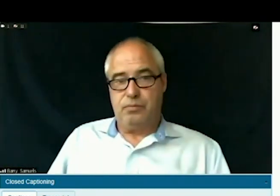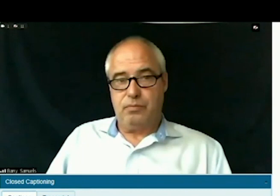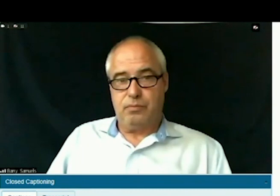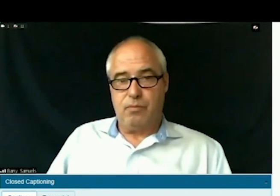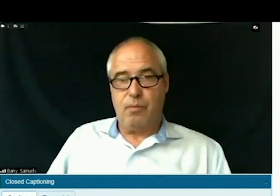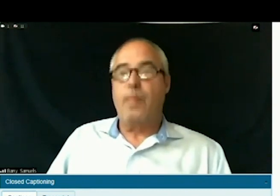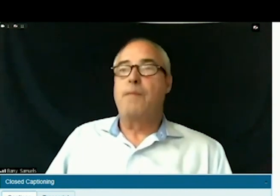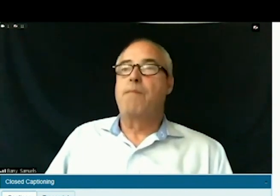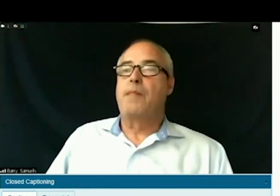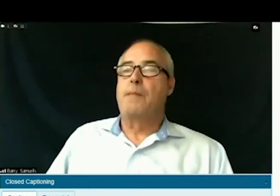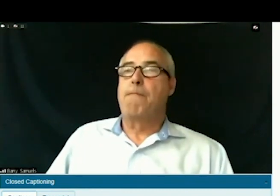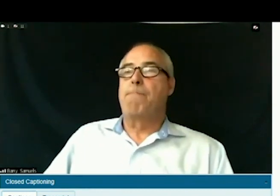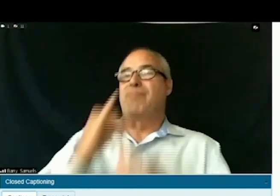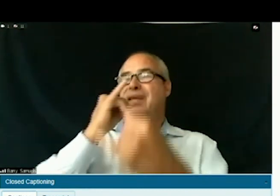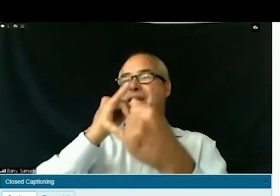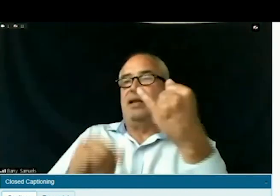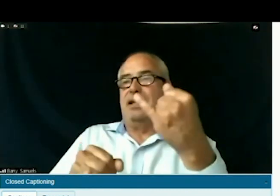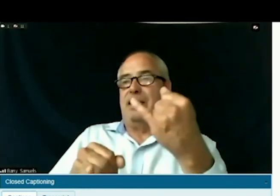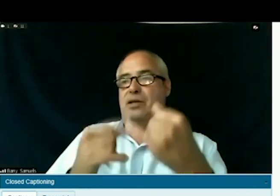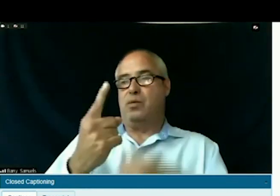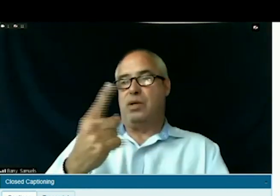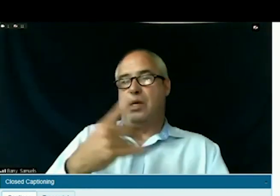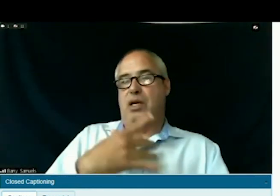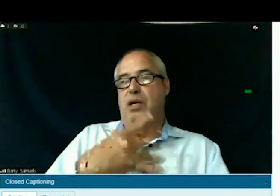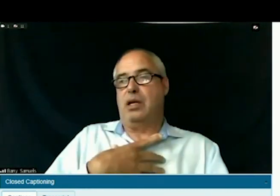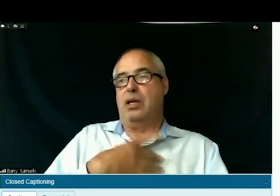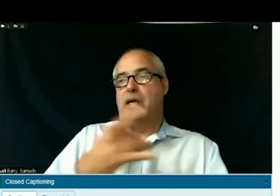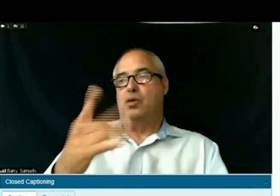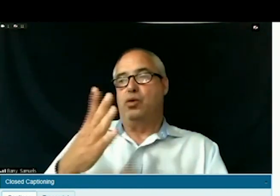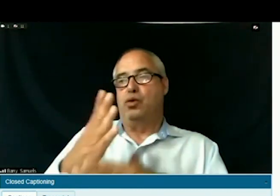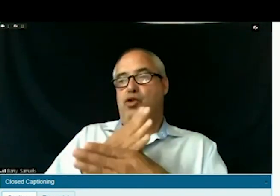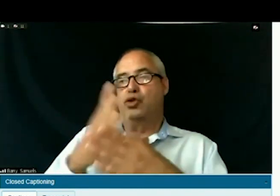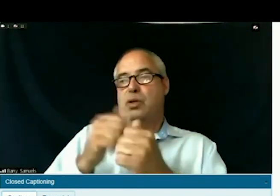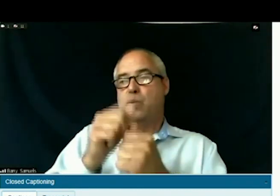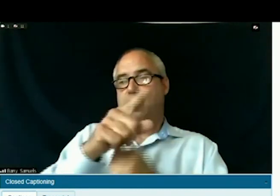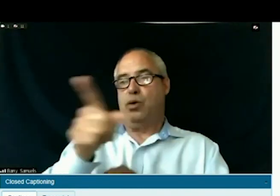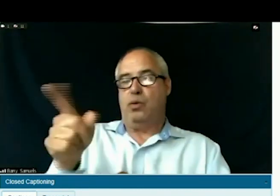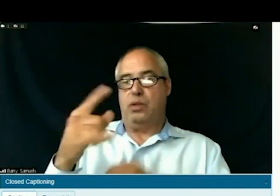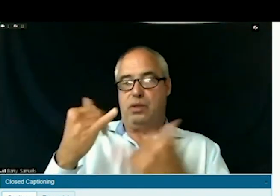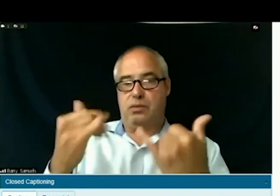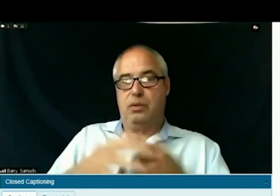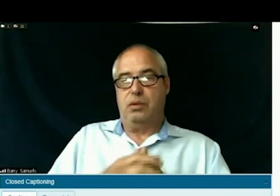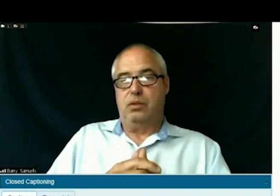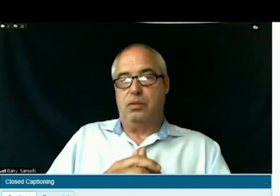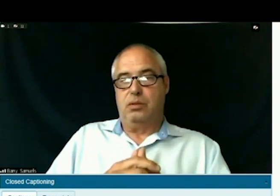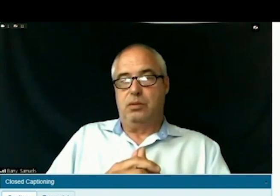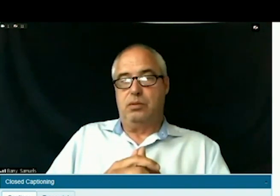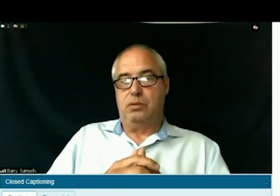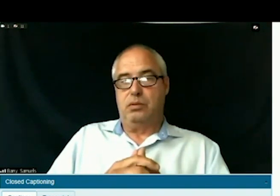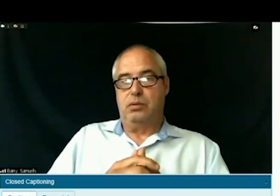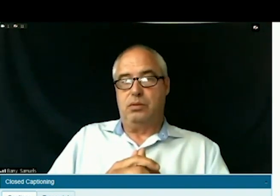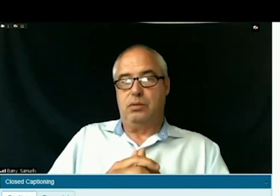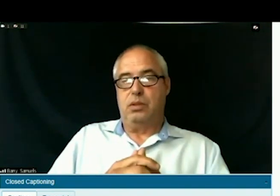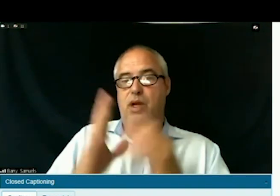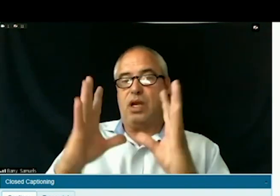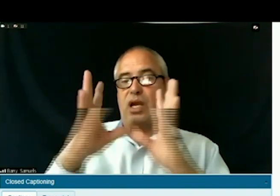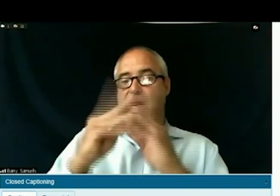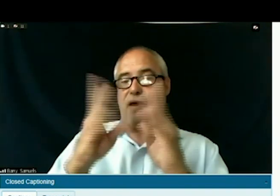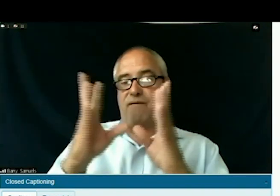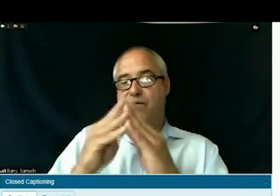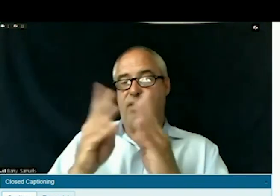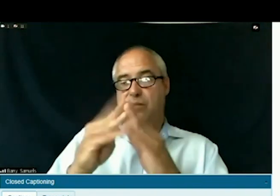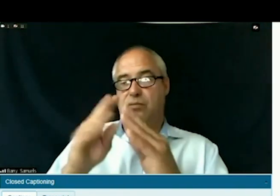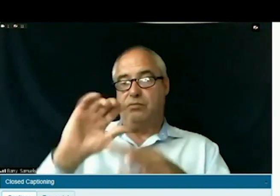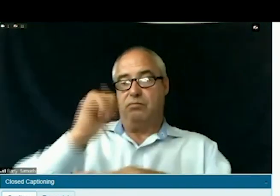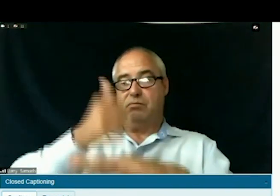The last one I'd like to share with you is a conference or a symposium that was convened in